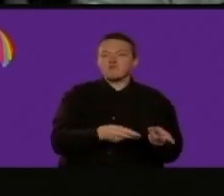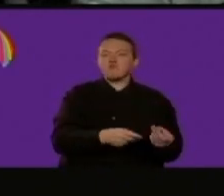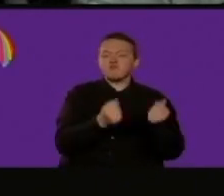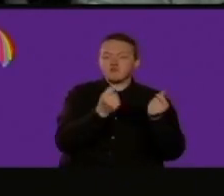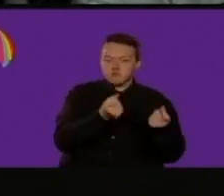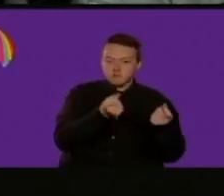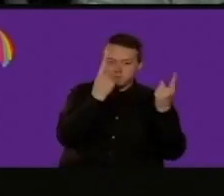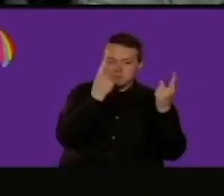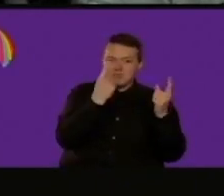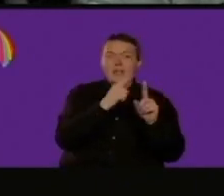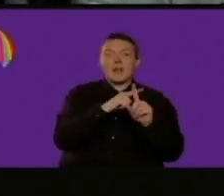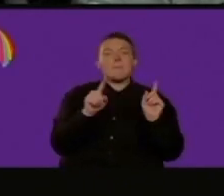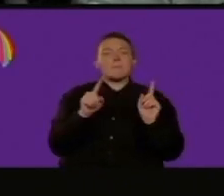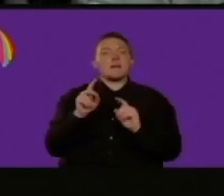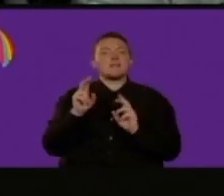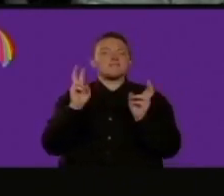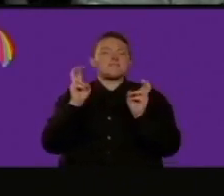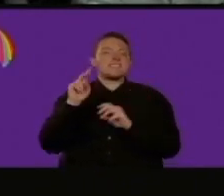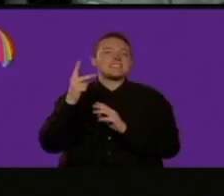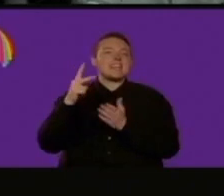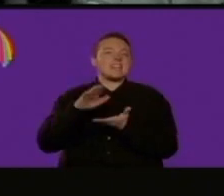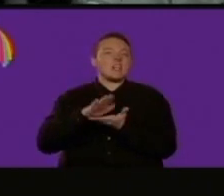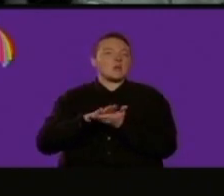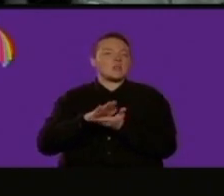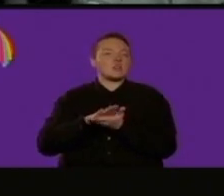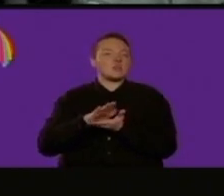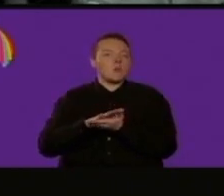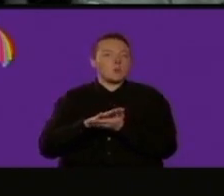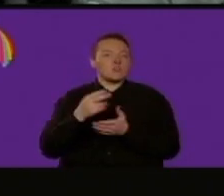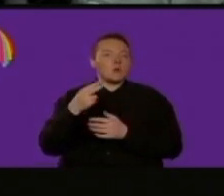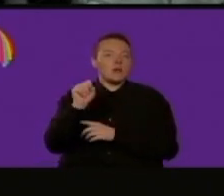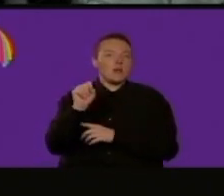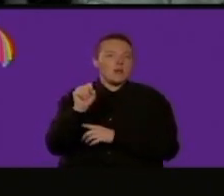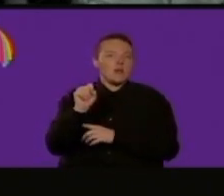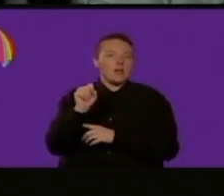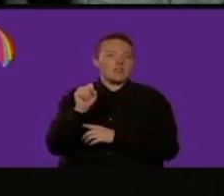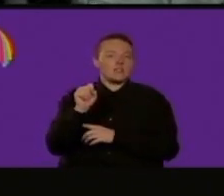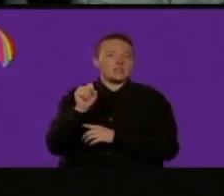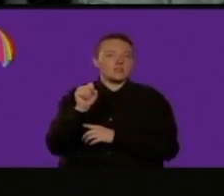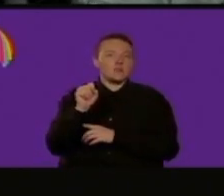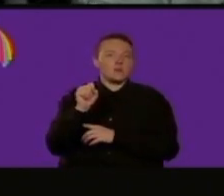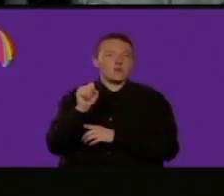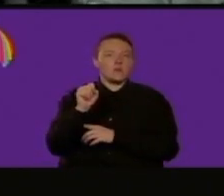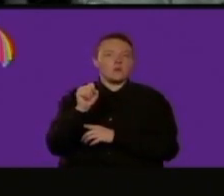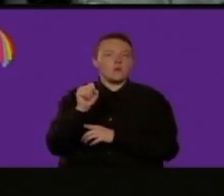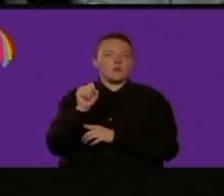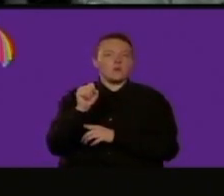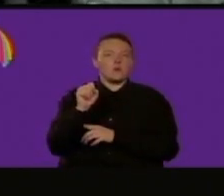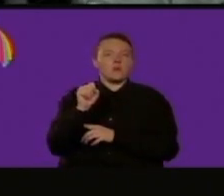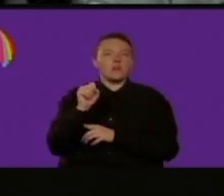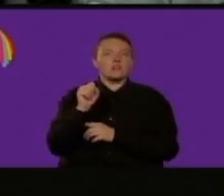are drawn on Scratch for projects where this has happened?